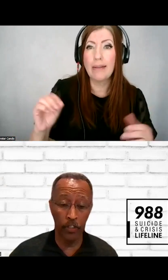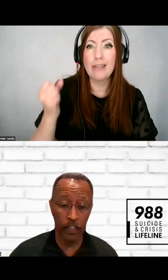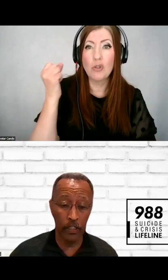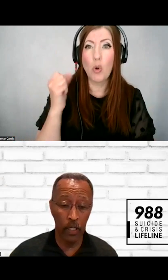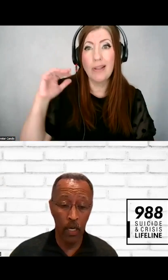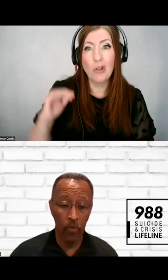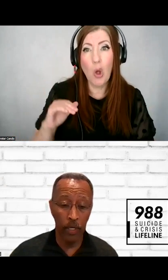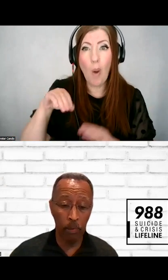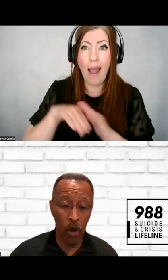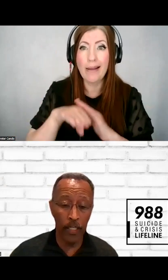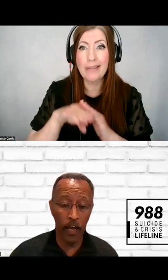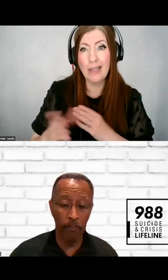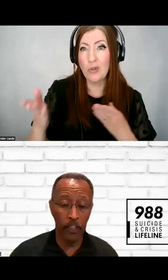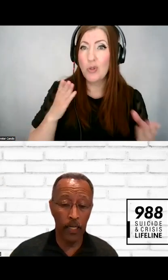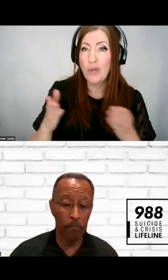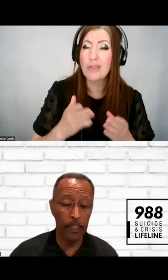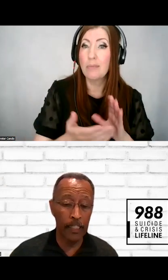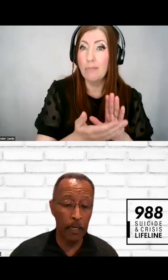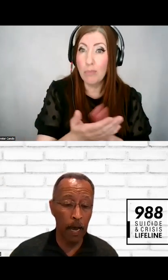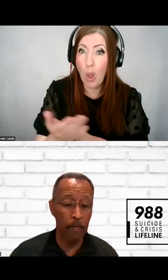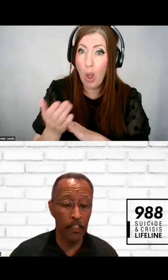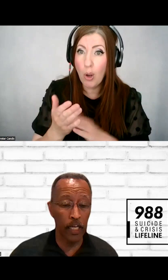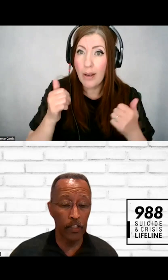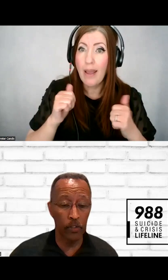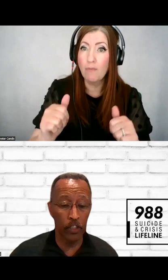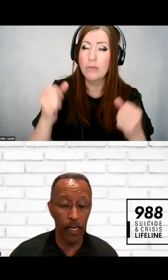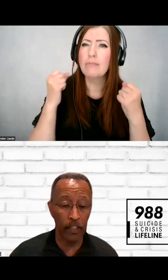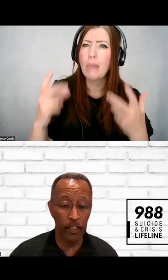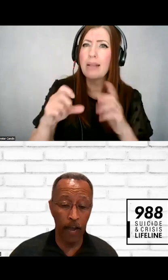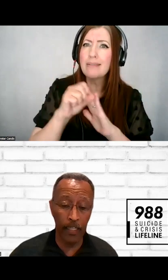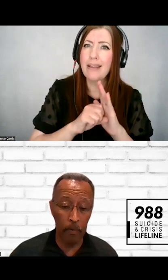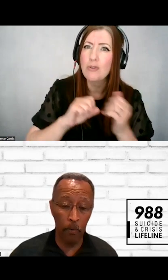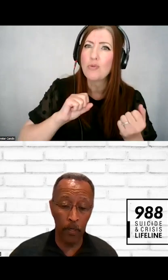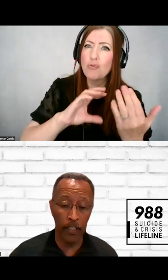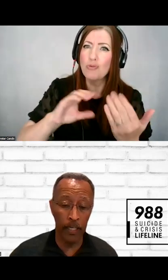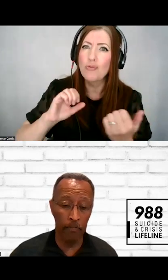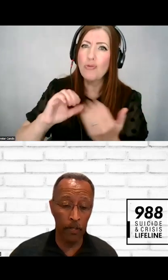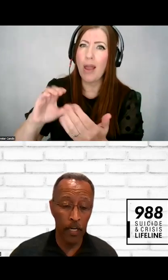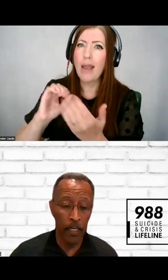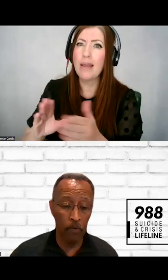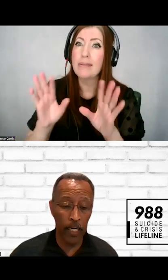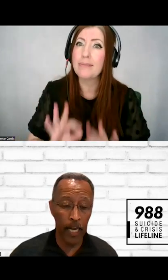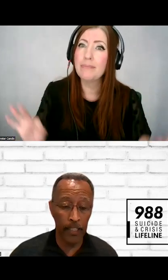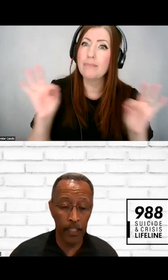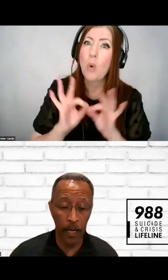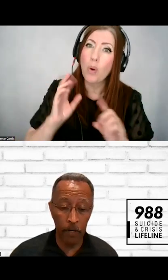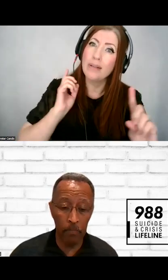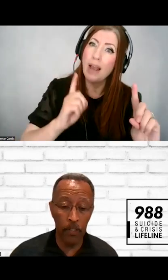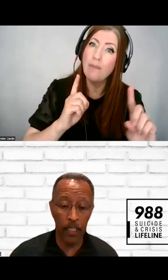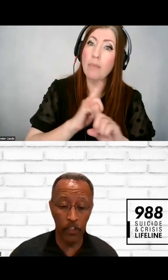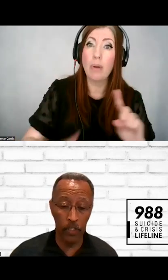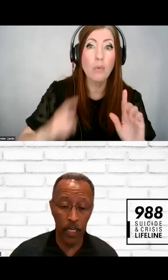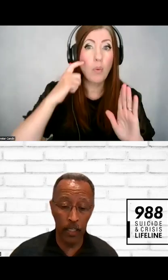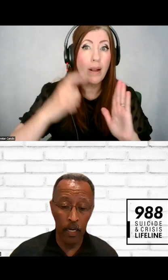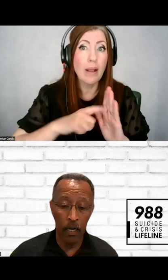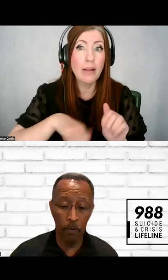to services. We applaud the efforts that have been seen by many states to address this vitally important endeavor. Now, recognizing that every